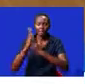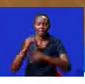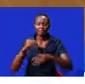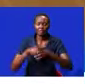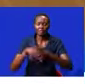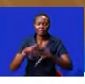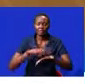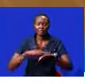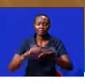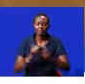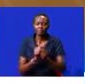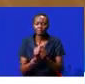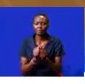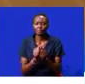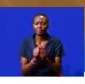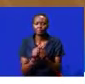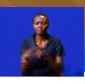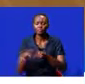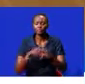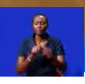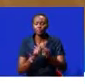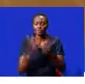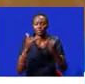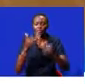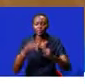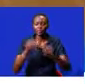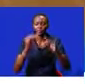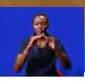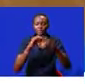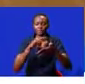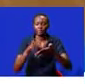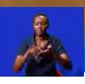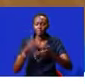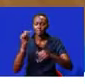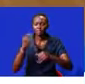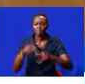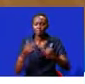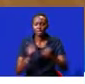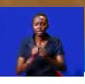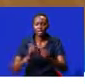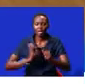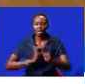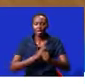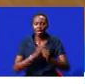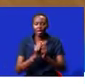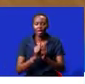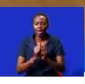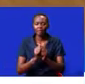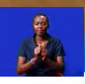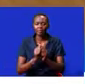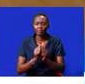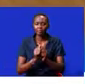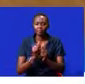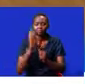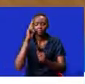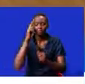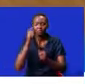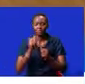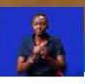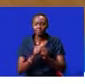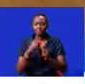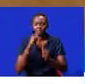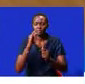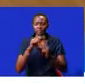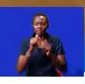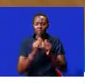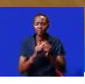the region. As we convene here today, our purpose transcends our